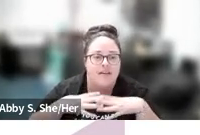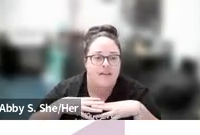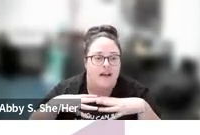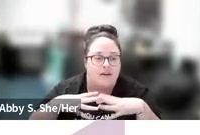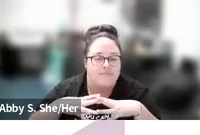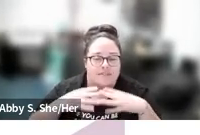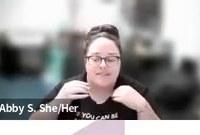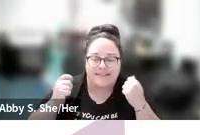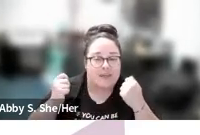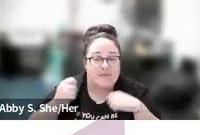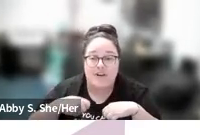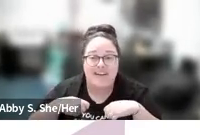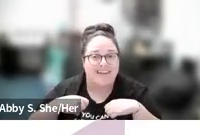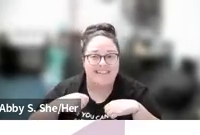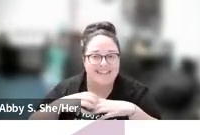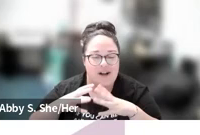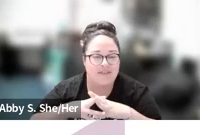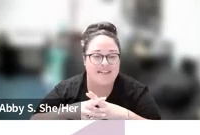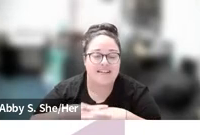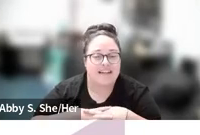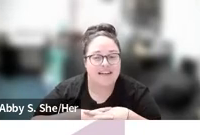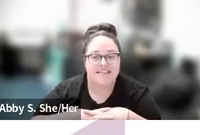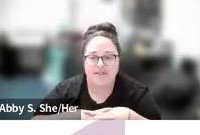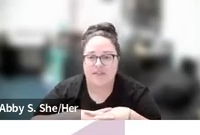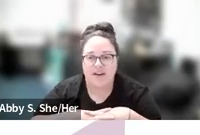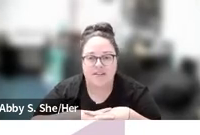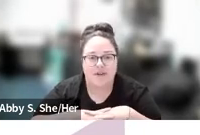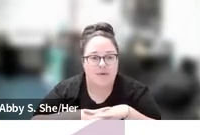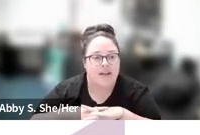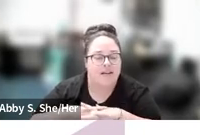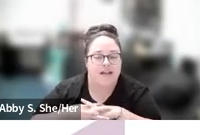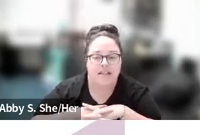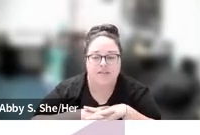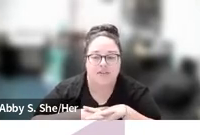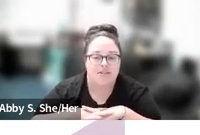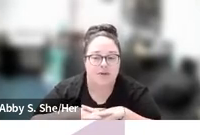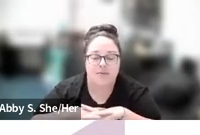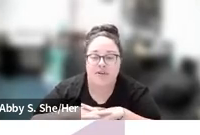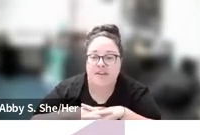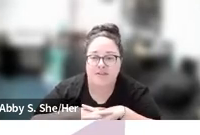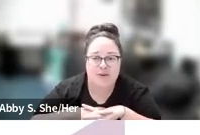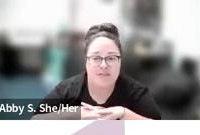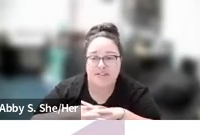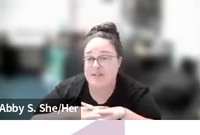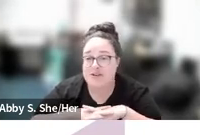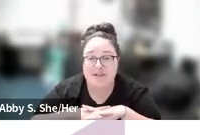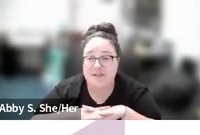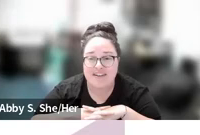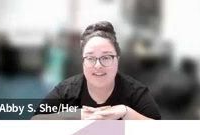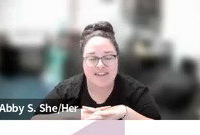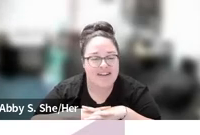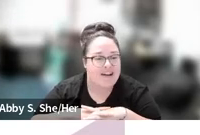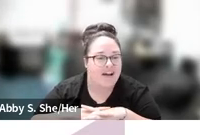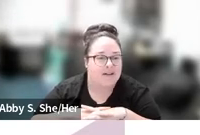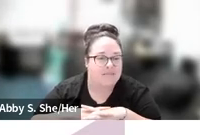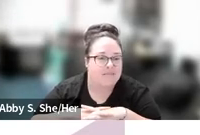but just keep trying. Because it is really fun and it's a good way to connect. And if it doesn't work one day, it's always good to try and do it